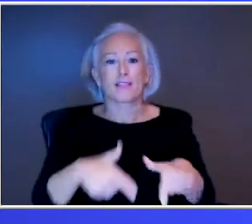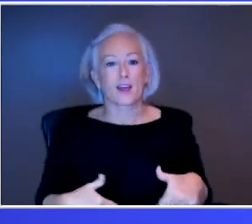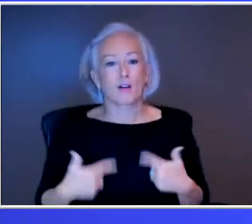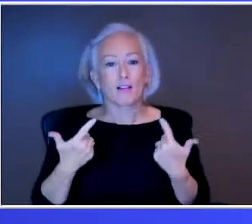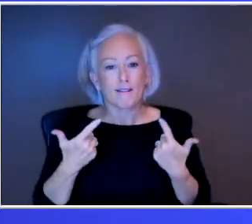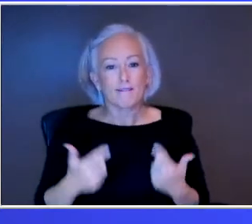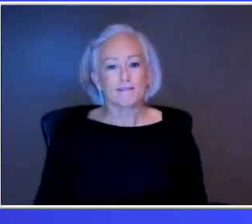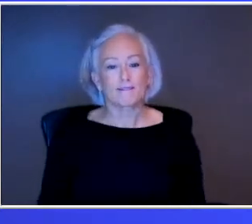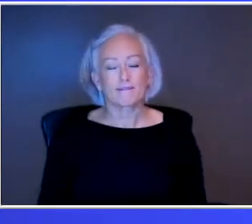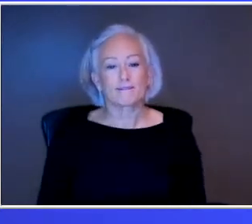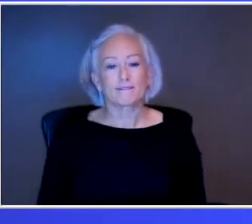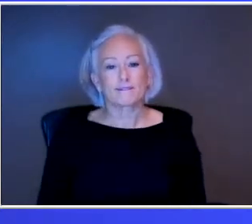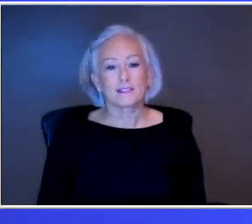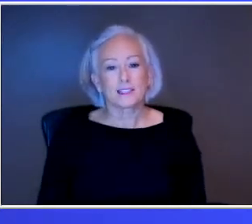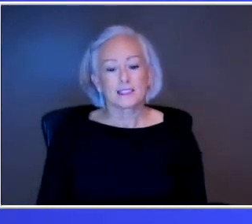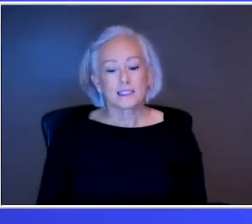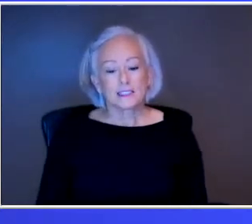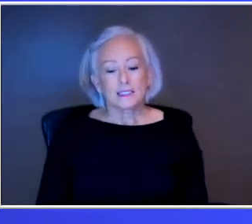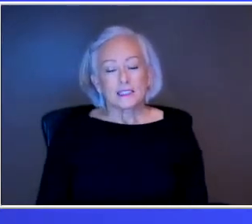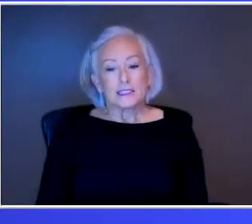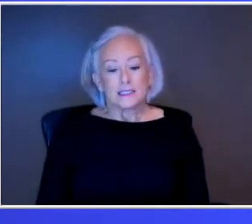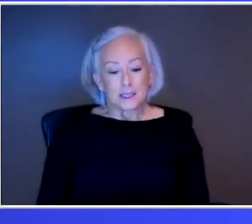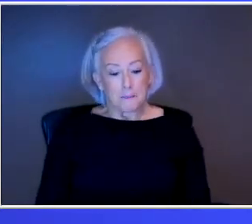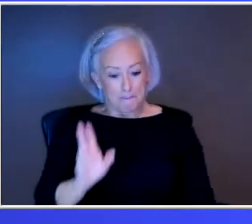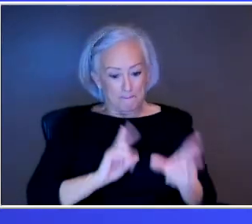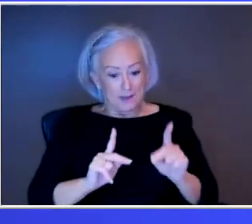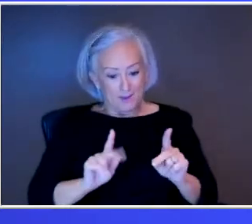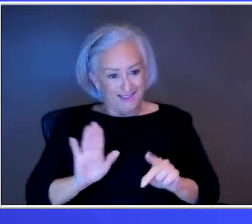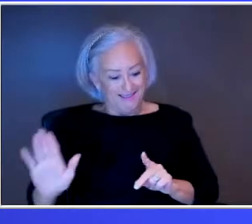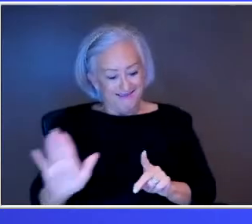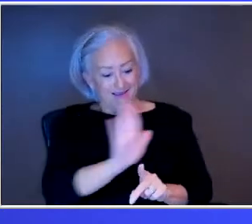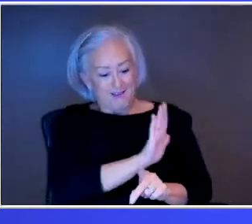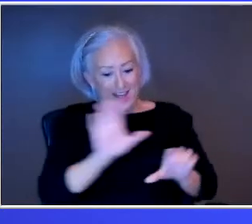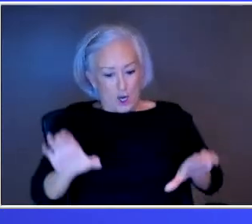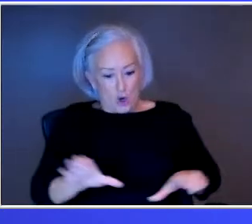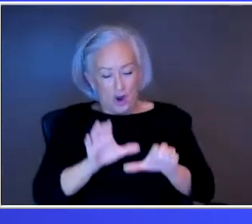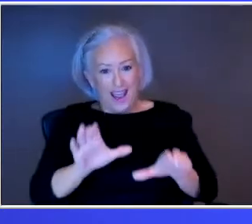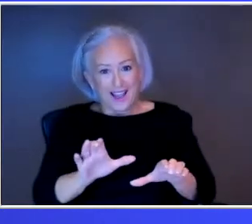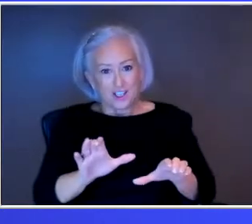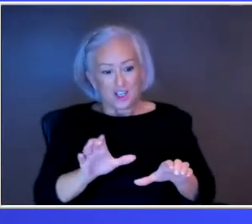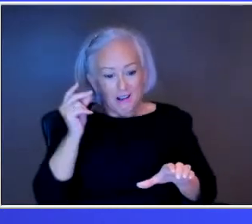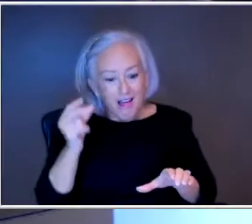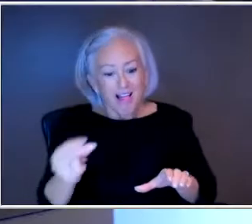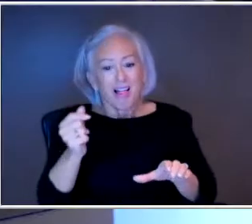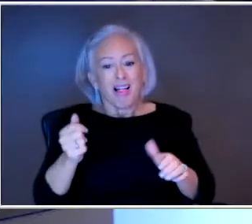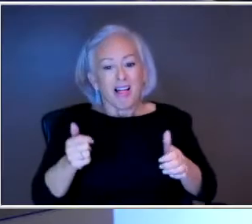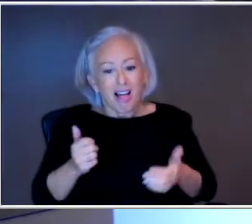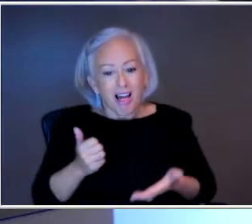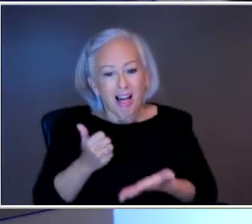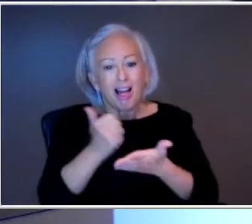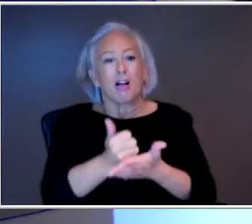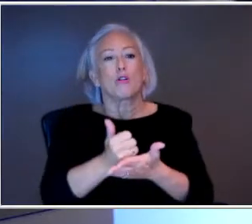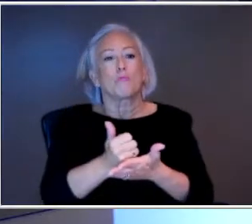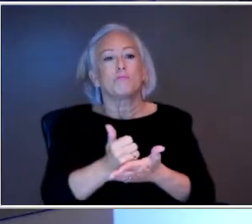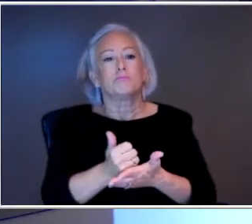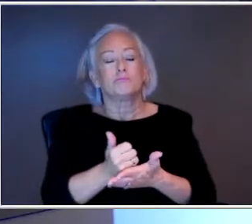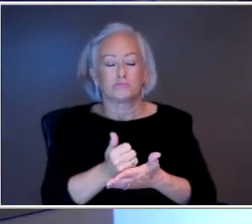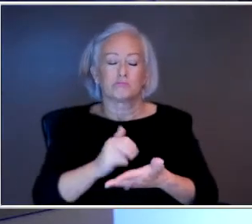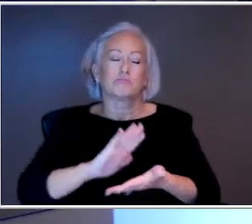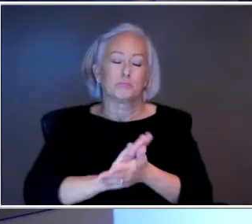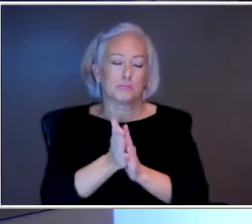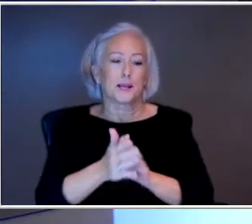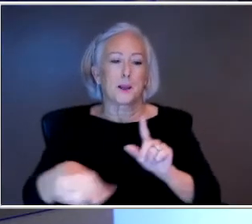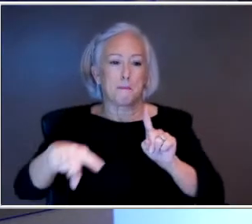of everybody's action for Christopher's story is what made it a positive outcome. So when did you first hear about Chris, that he was coming